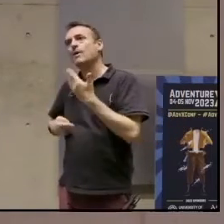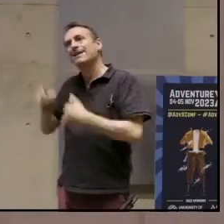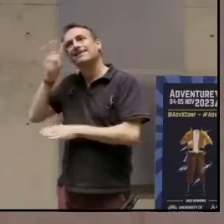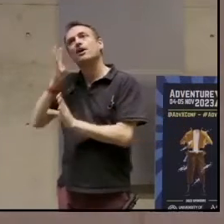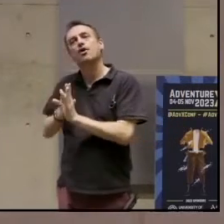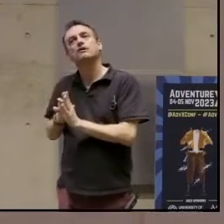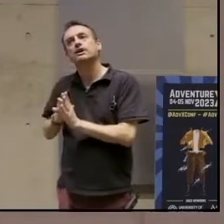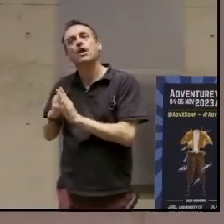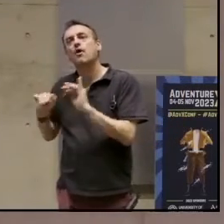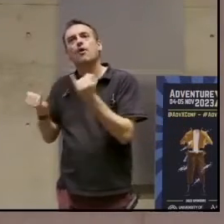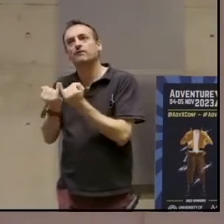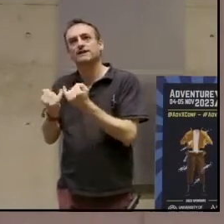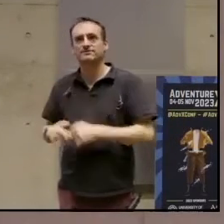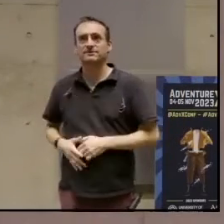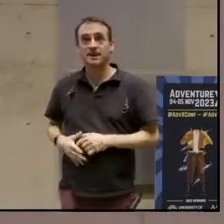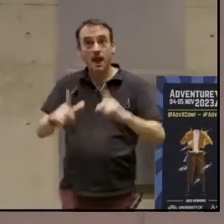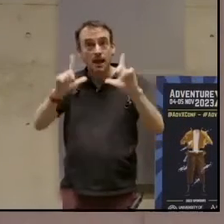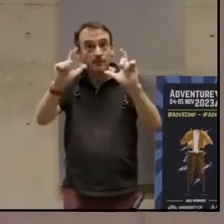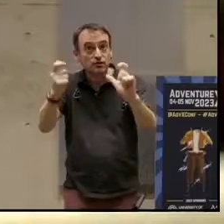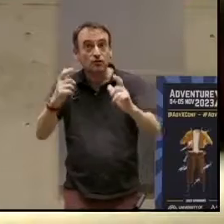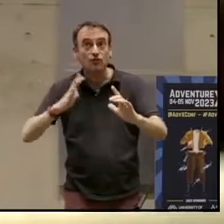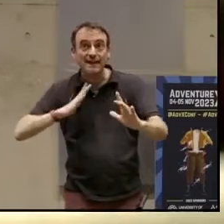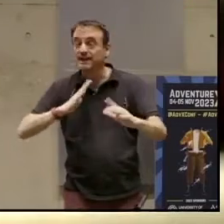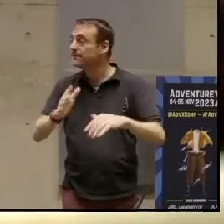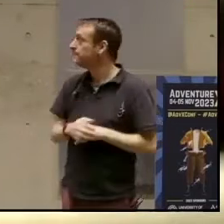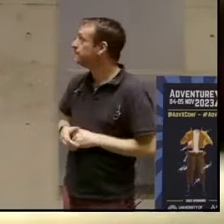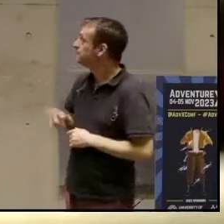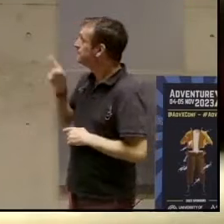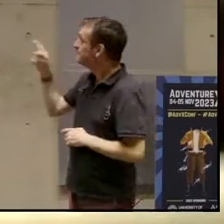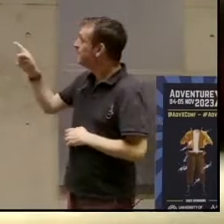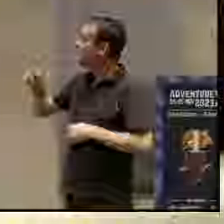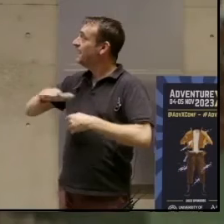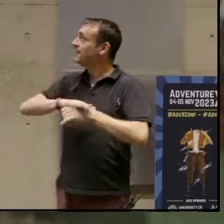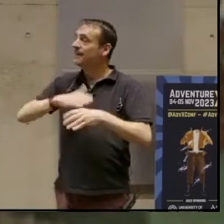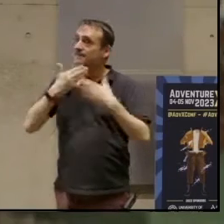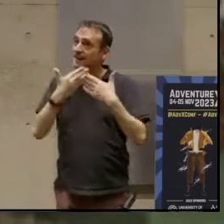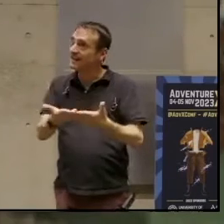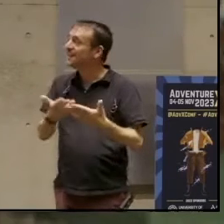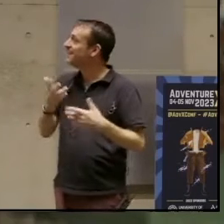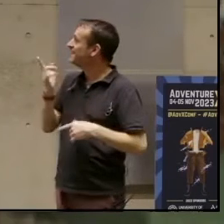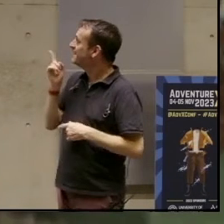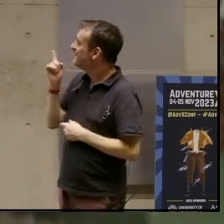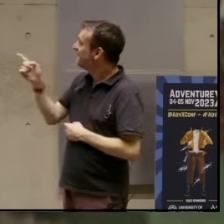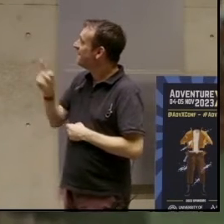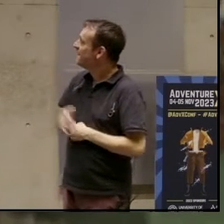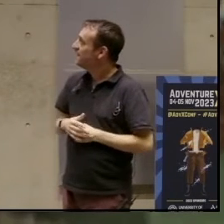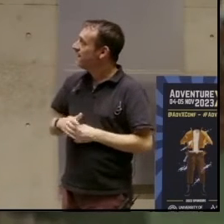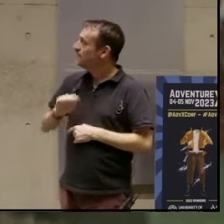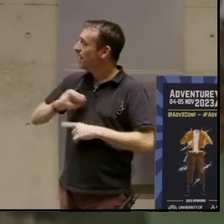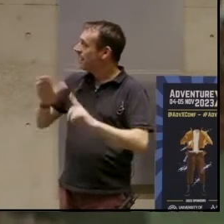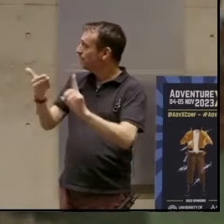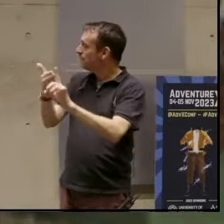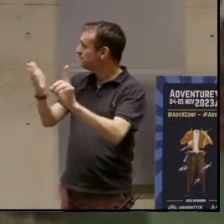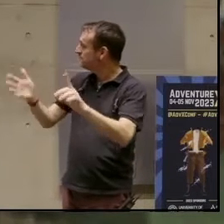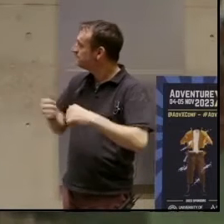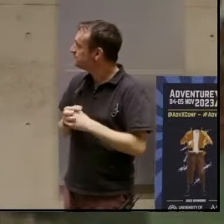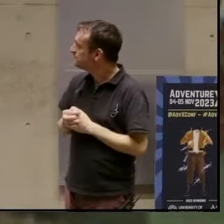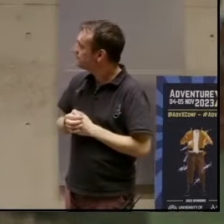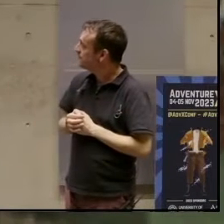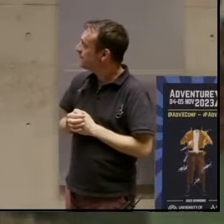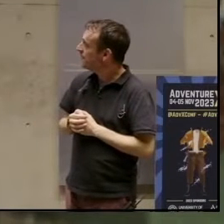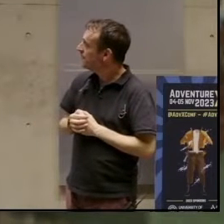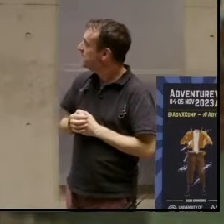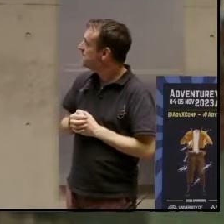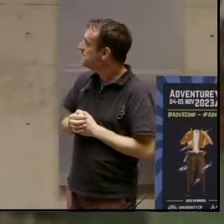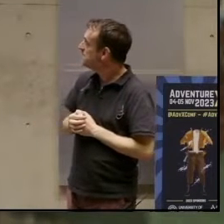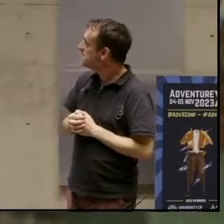All right, here we go. Let's do it. All right, case study in fuckitude. You want me to prove my point? Let me prove my point. Yeah, I know, ladies and gentlemen. I